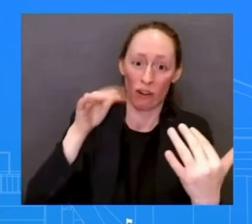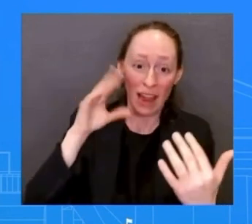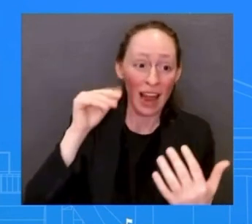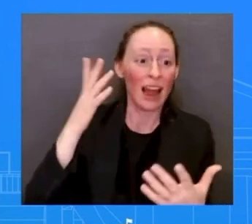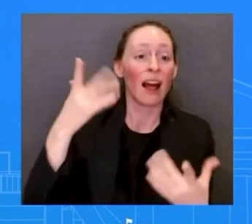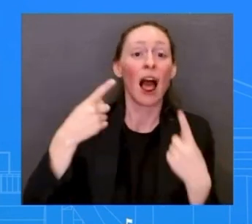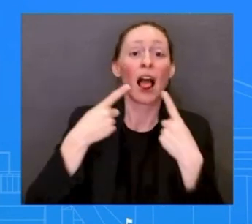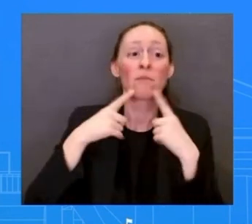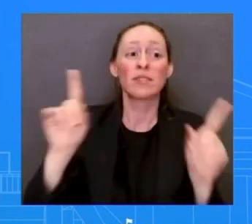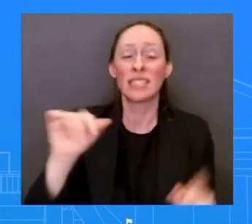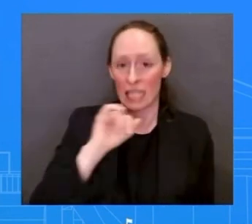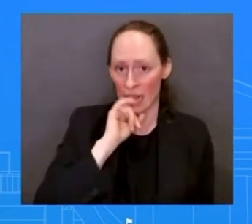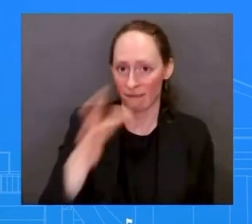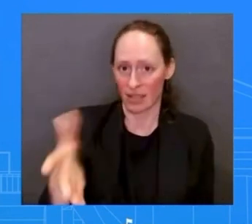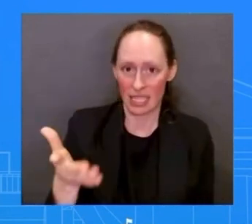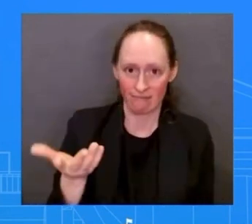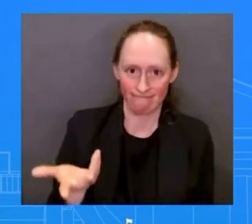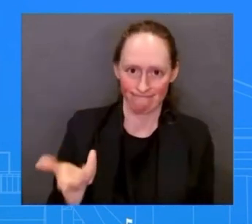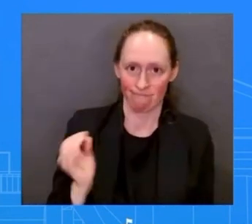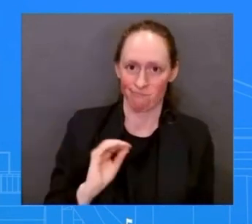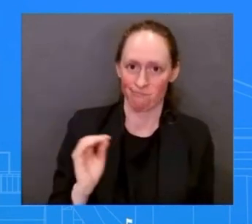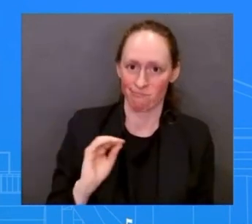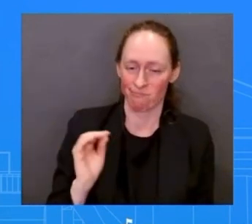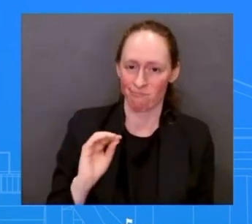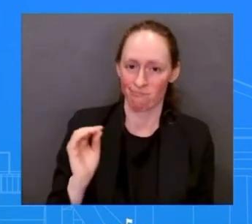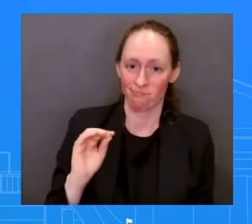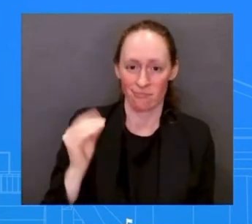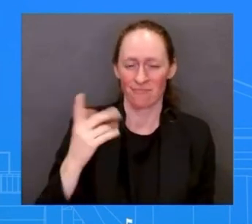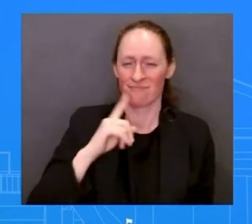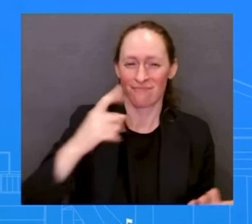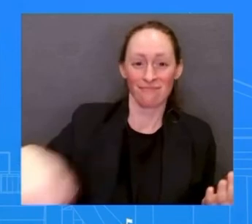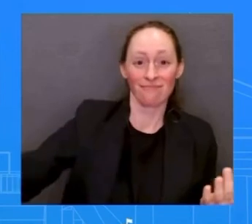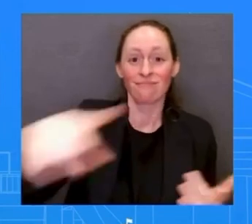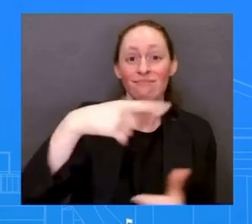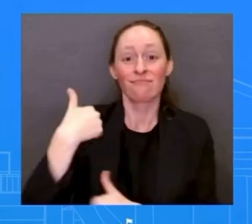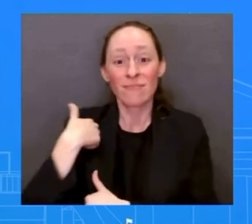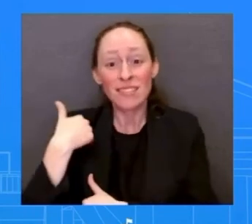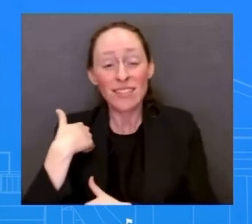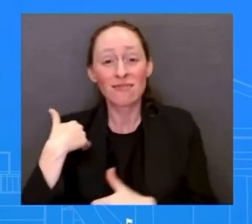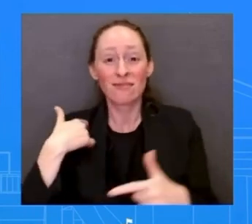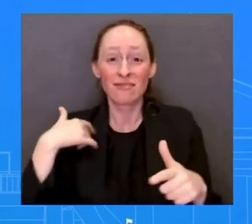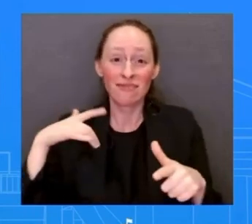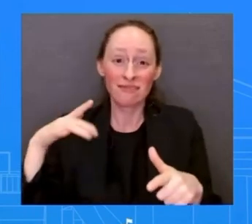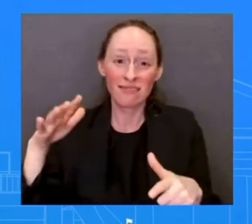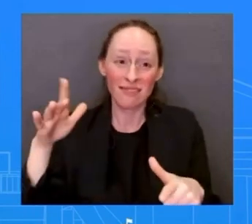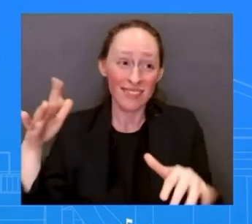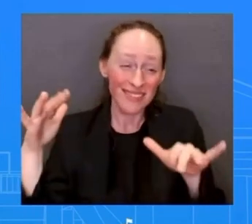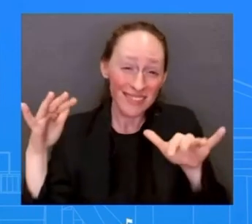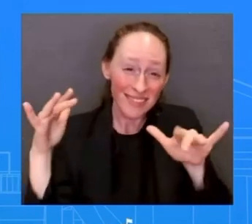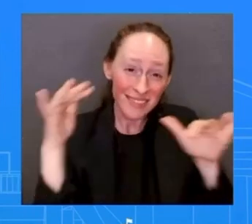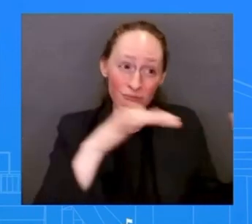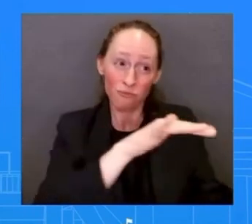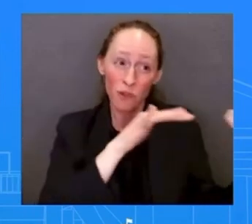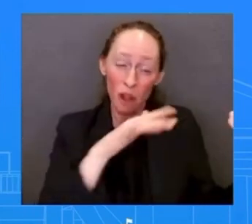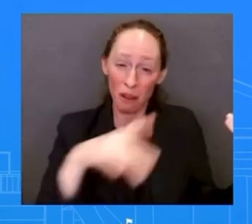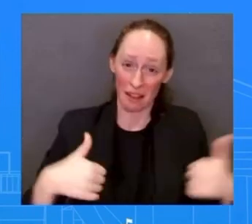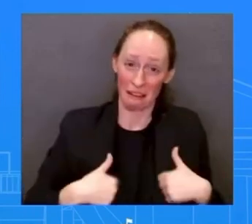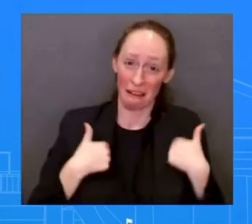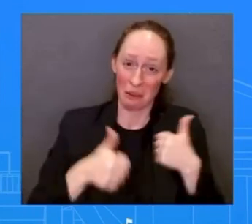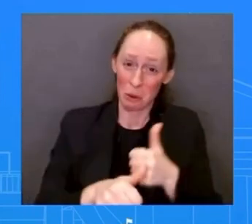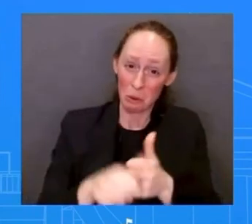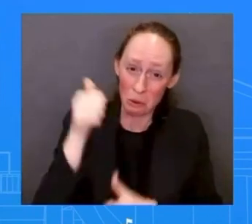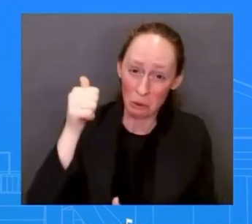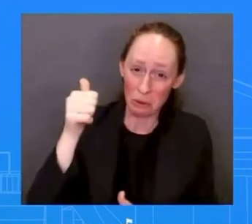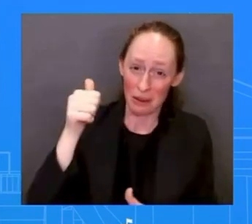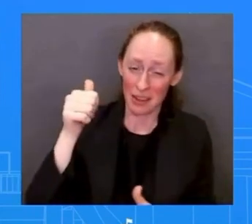of the military were put at risk. And so he wanted to stop that. He wanted to end that. And he also wanted to, and this is part